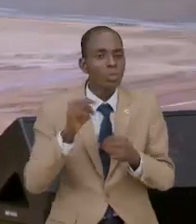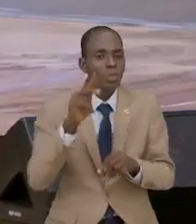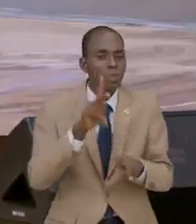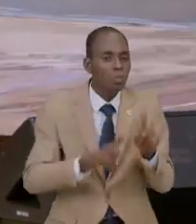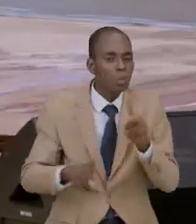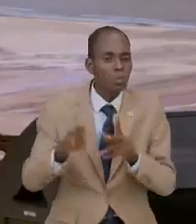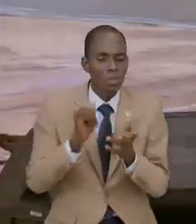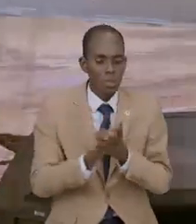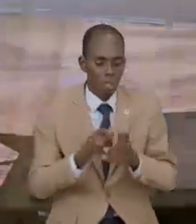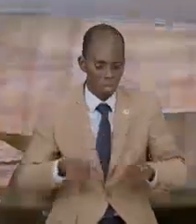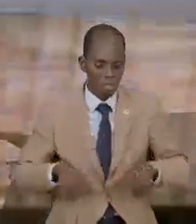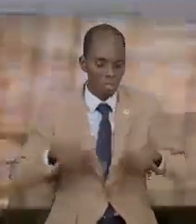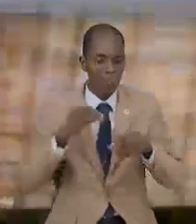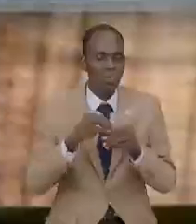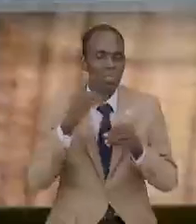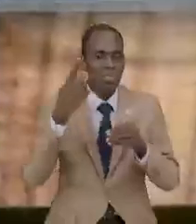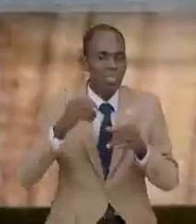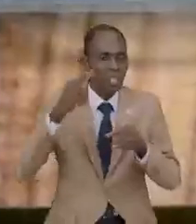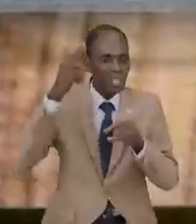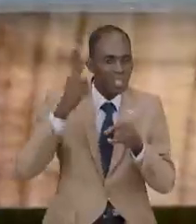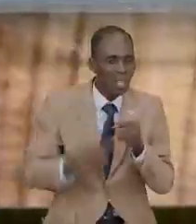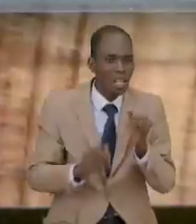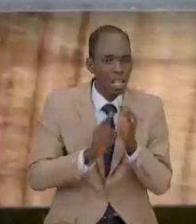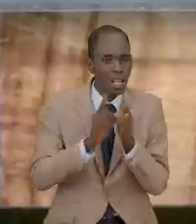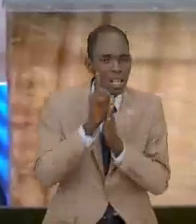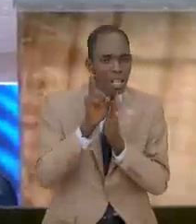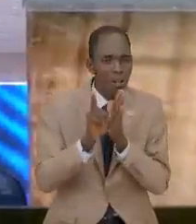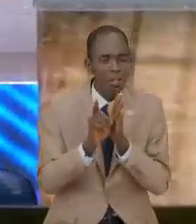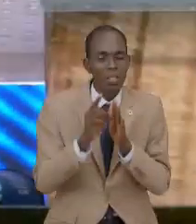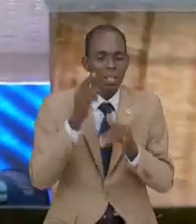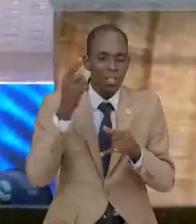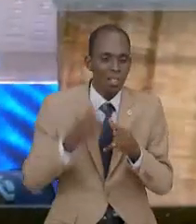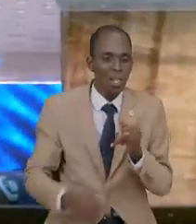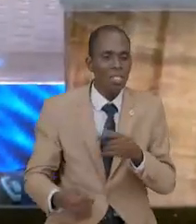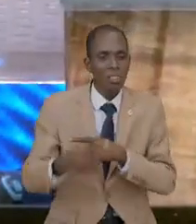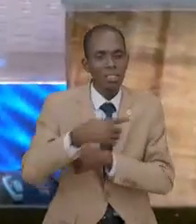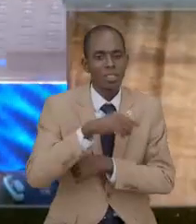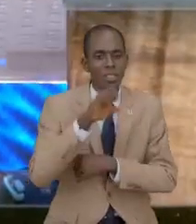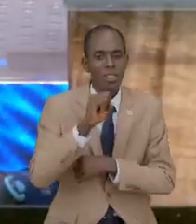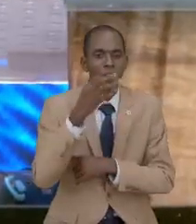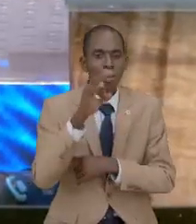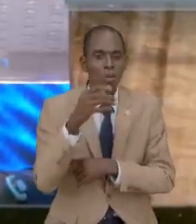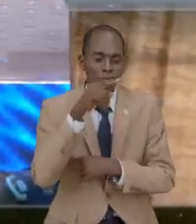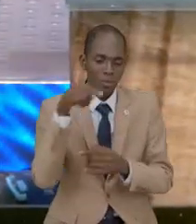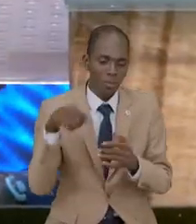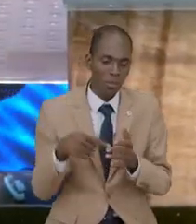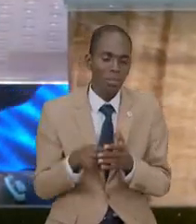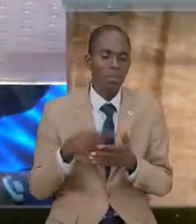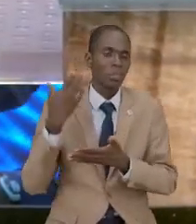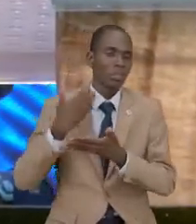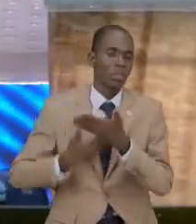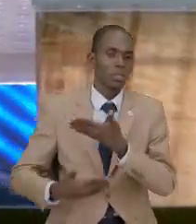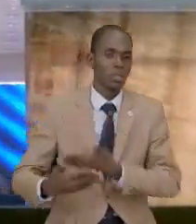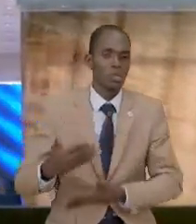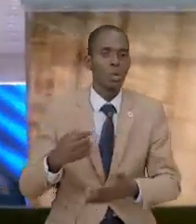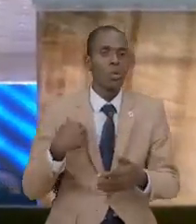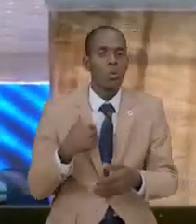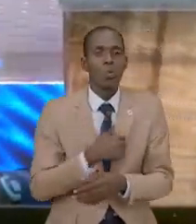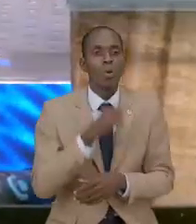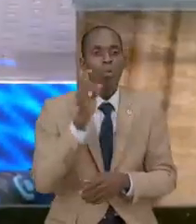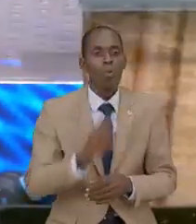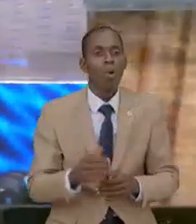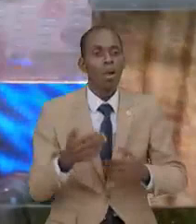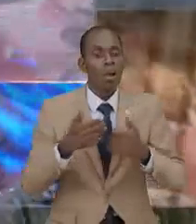in the last hours of the last days of the dispensation, we must have